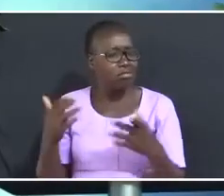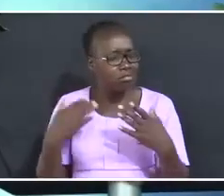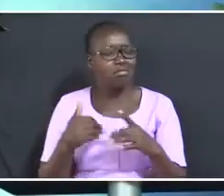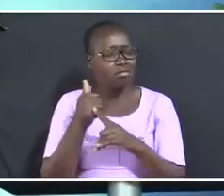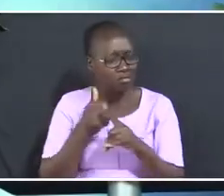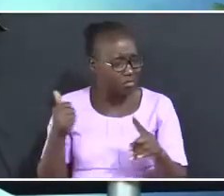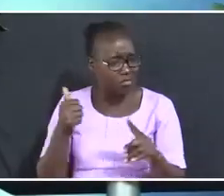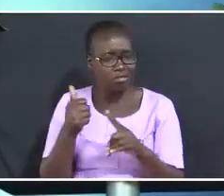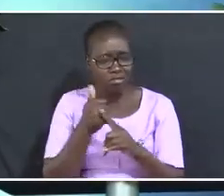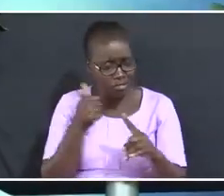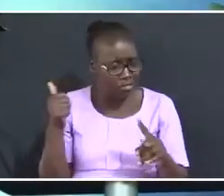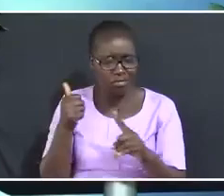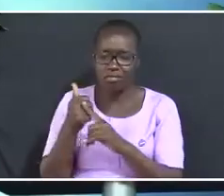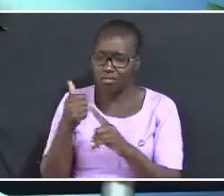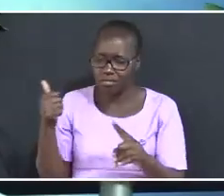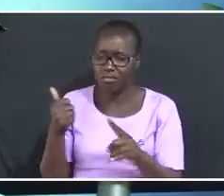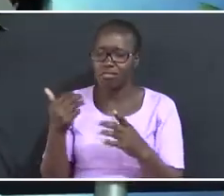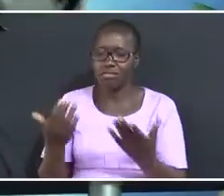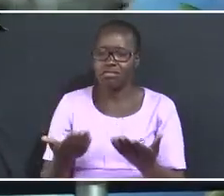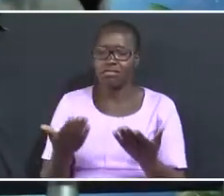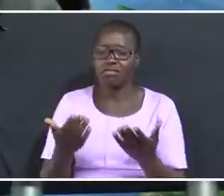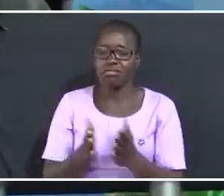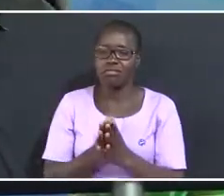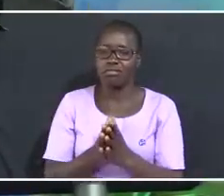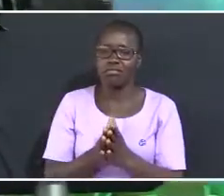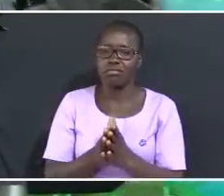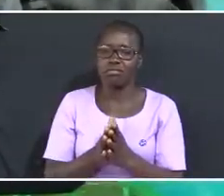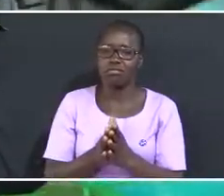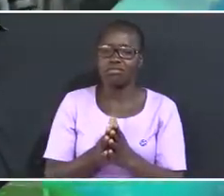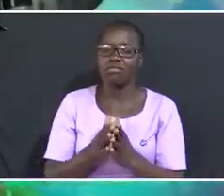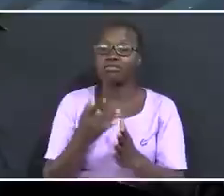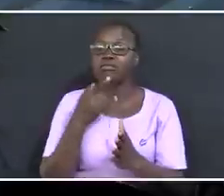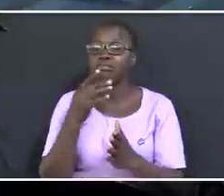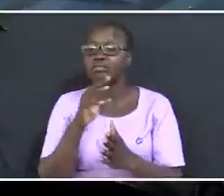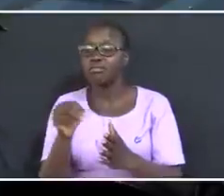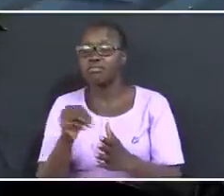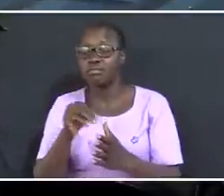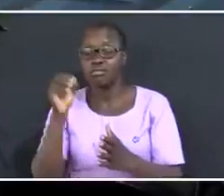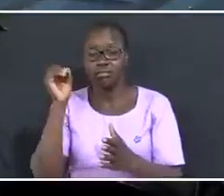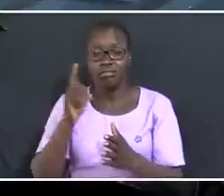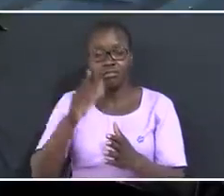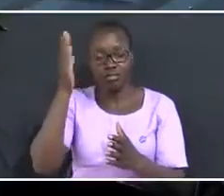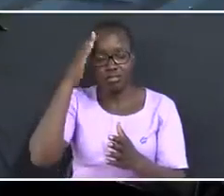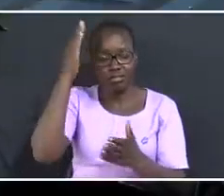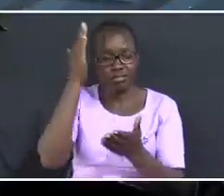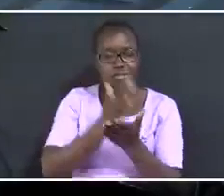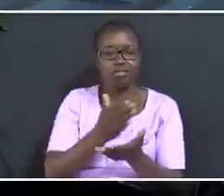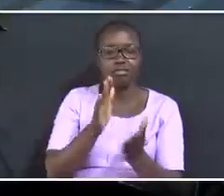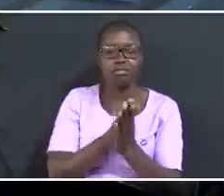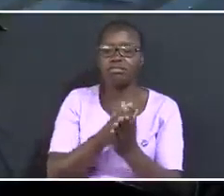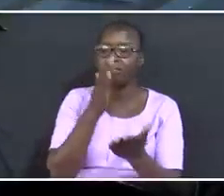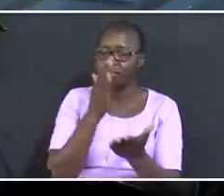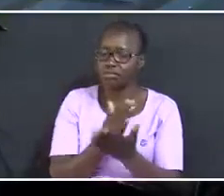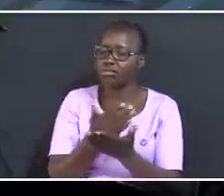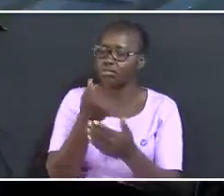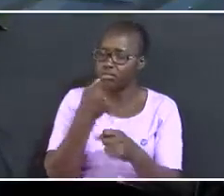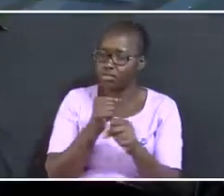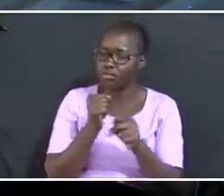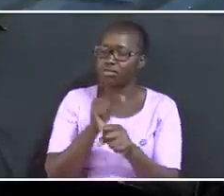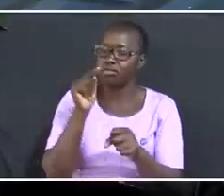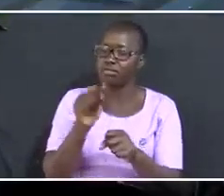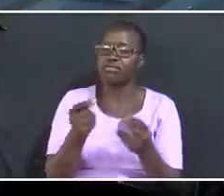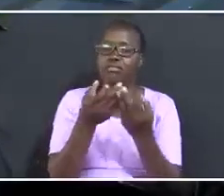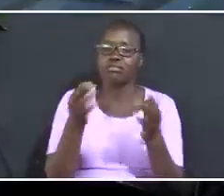denial. Jesus is telling them, you shall know the truth, and the truth shall set you free. Then